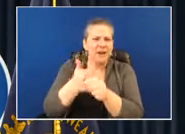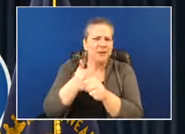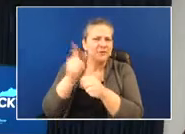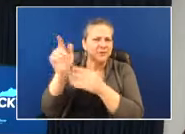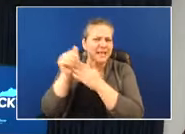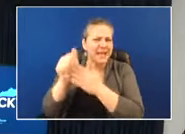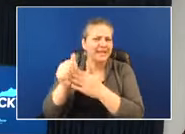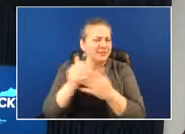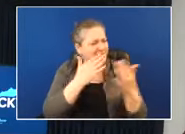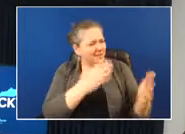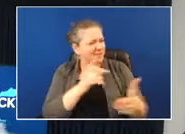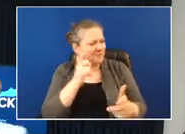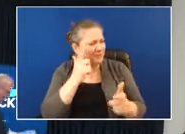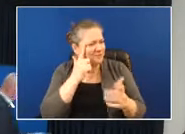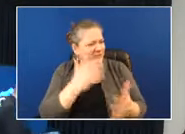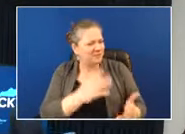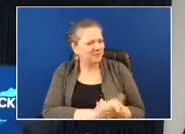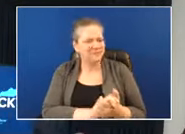Governor.